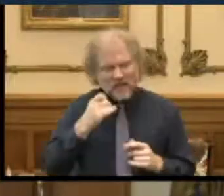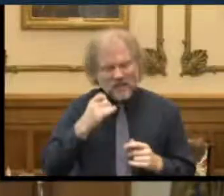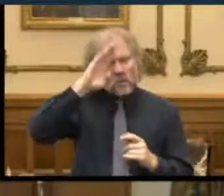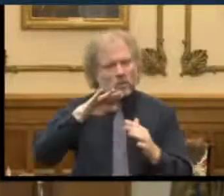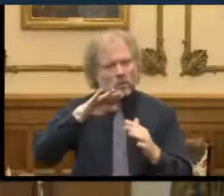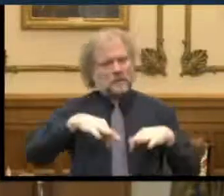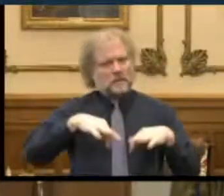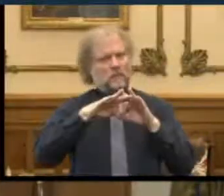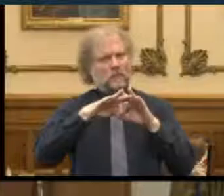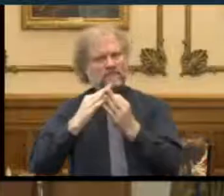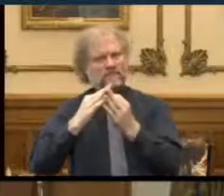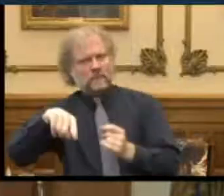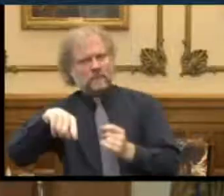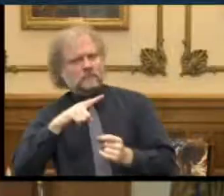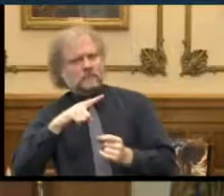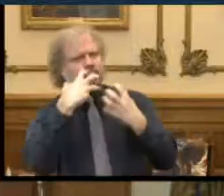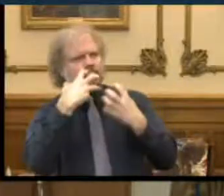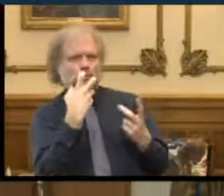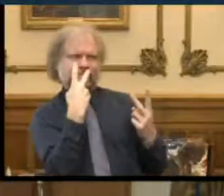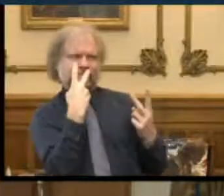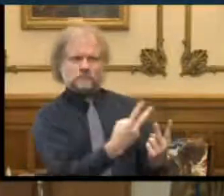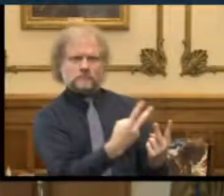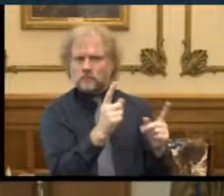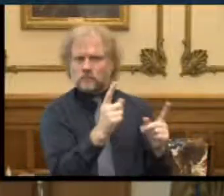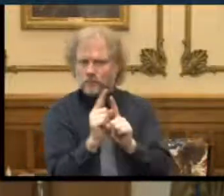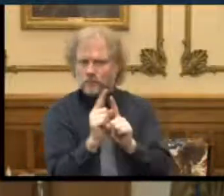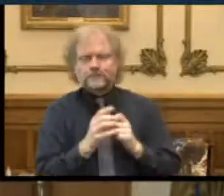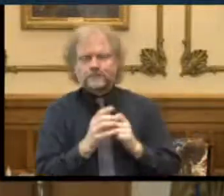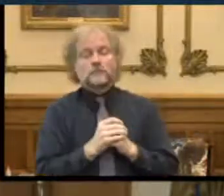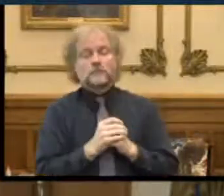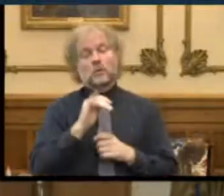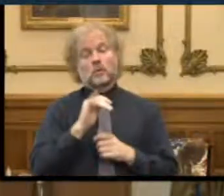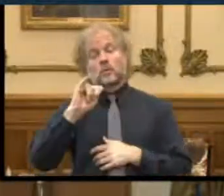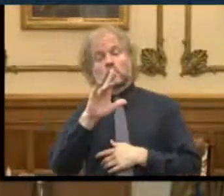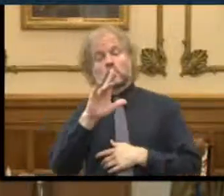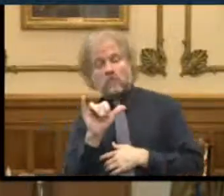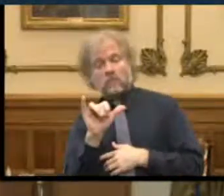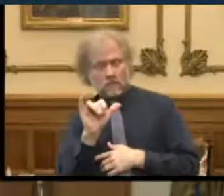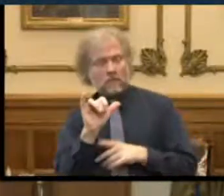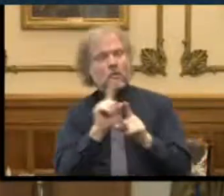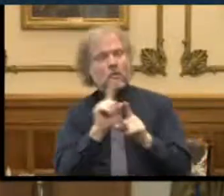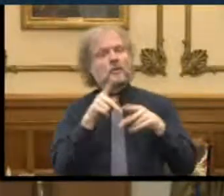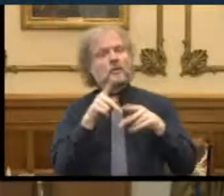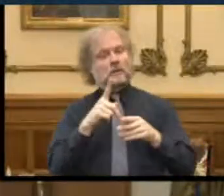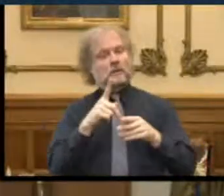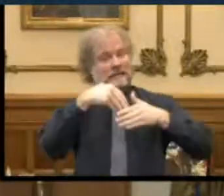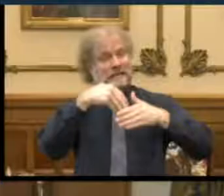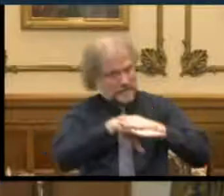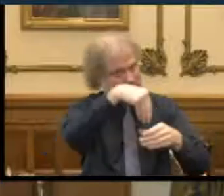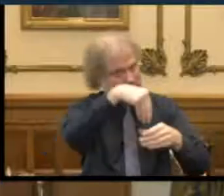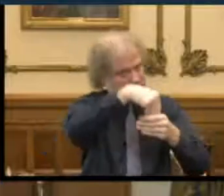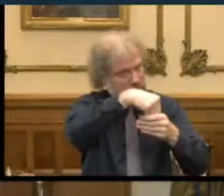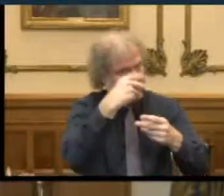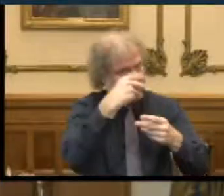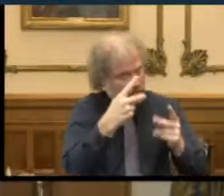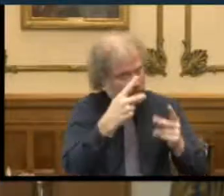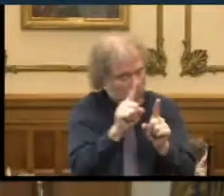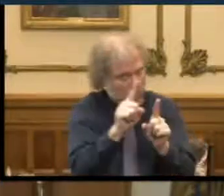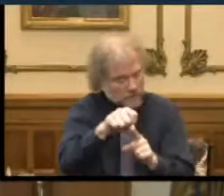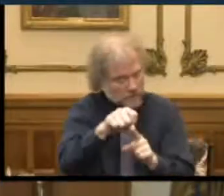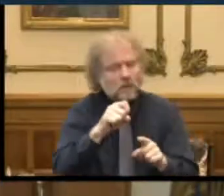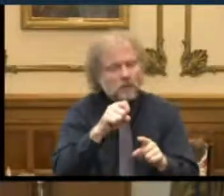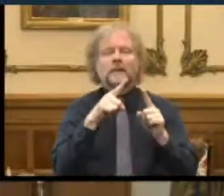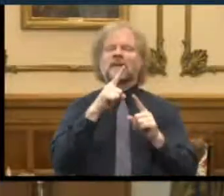important for their families and loved ones to do so as well. So as of July, we also allowed indoor visitation, and again, worked with our